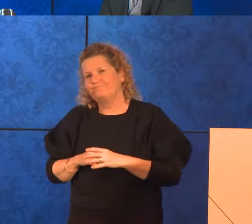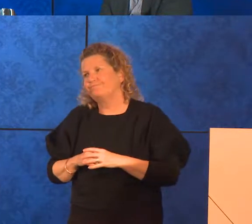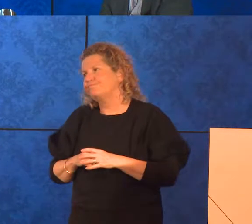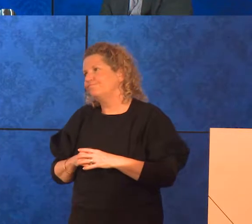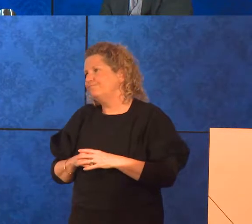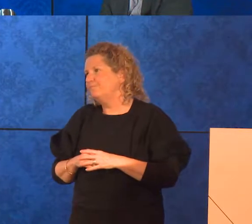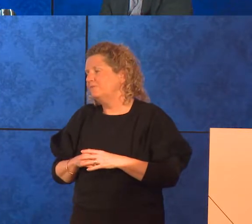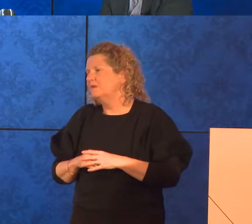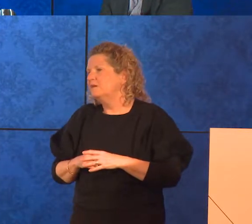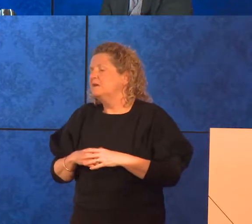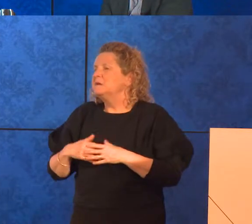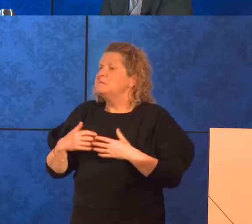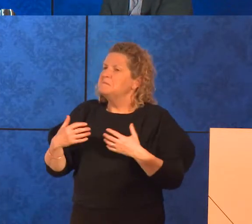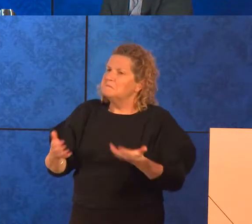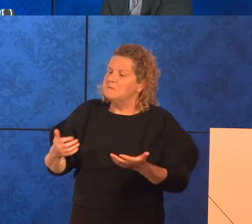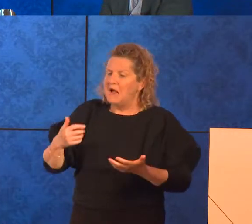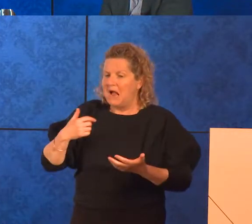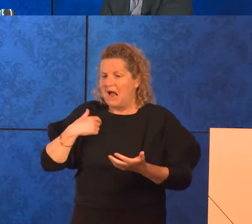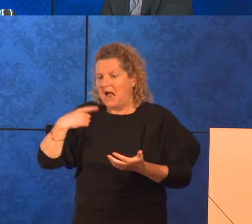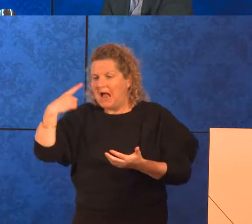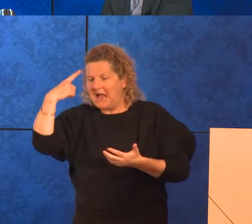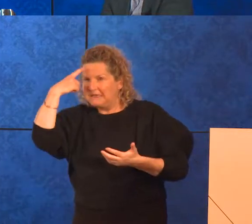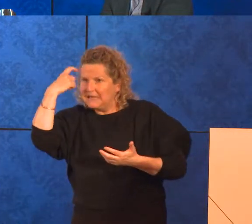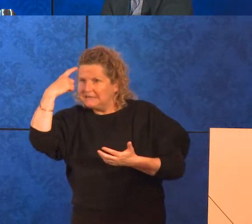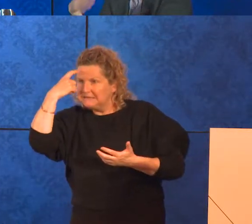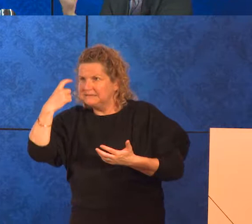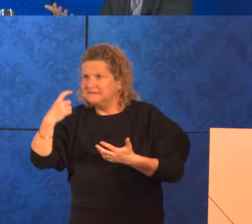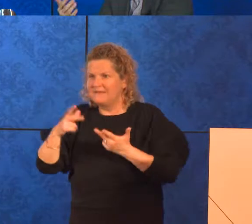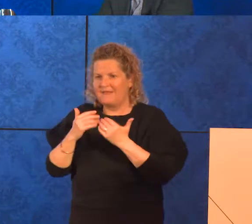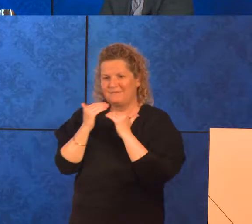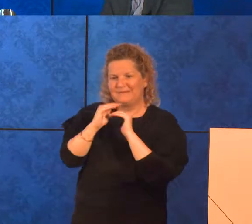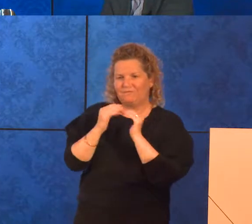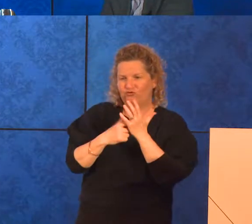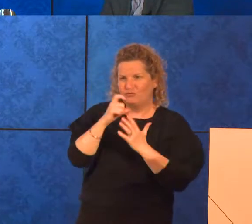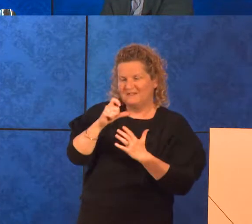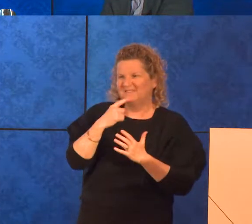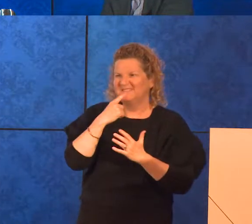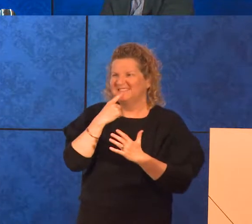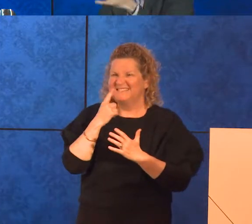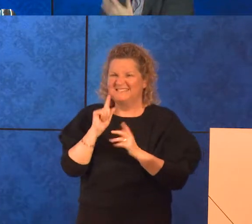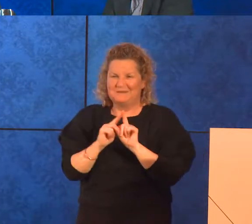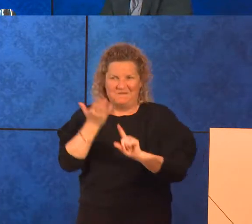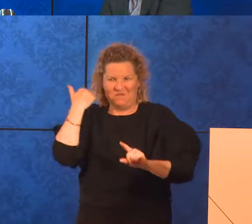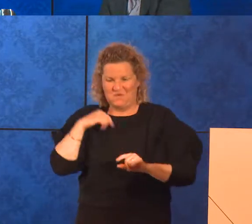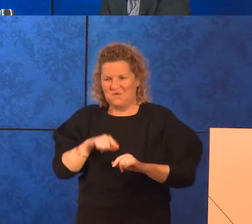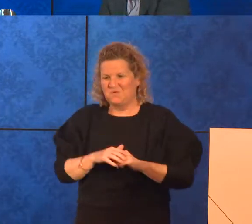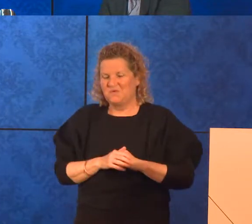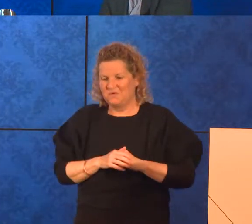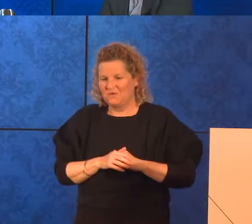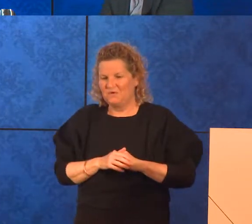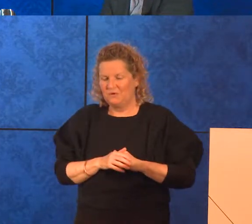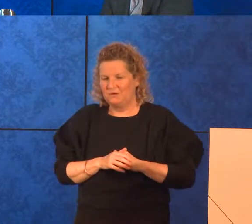I guess that the other limitation of the Royal Commission goes back to what I said before, was that it did only hear